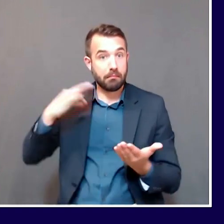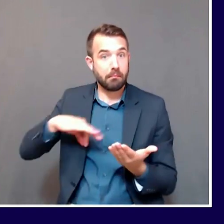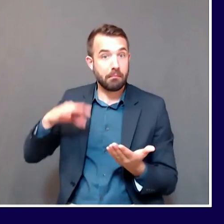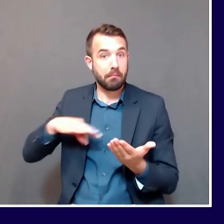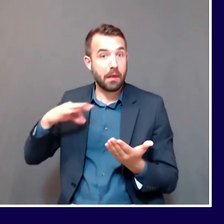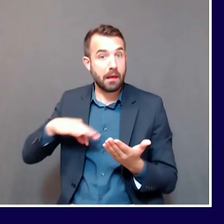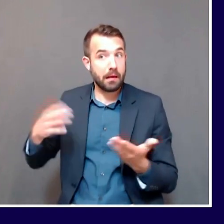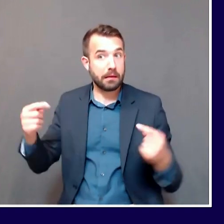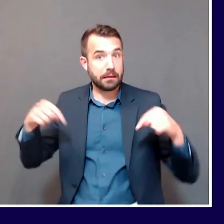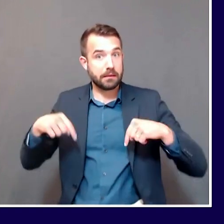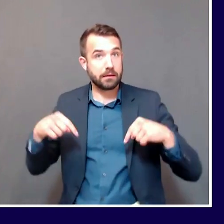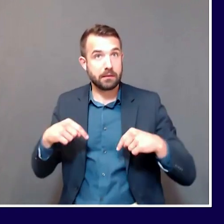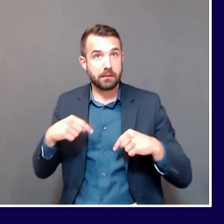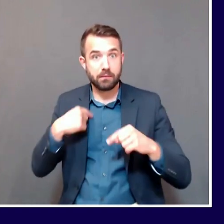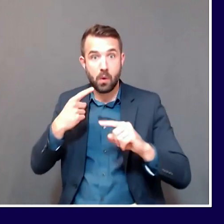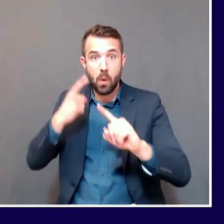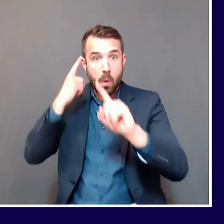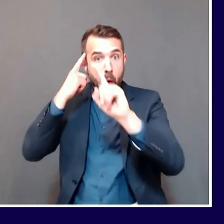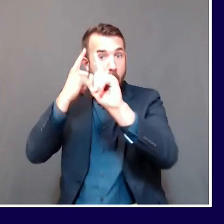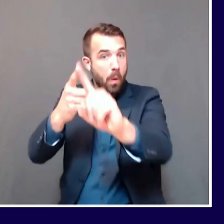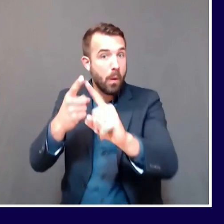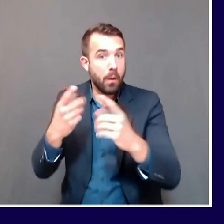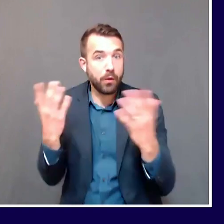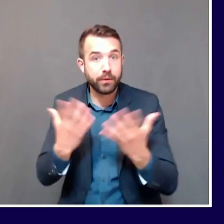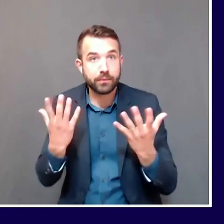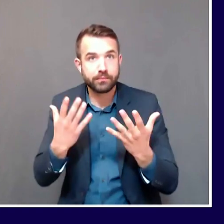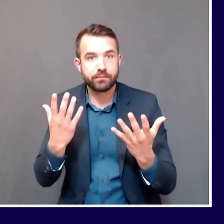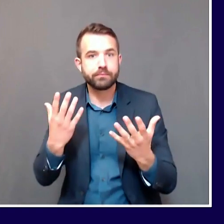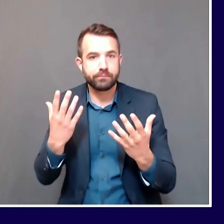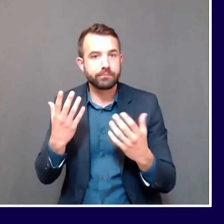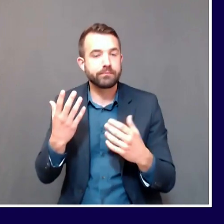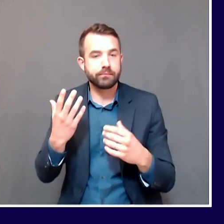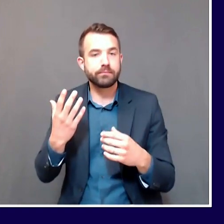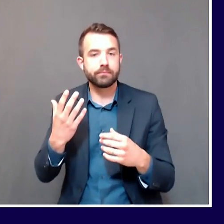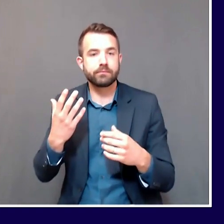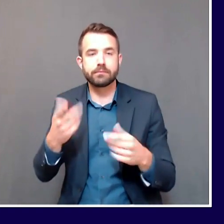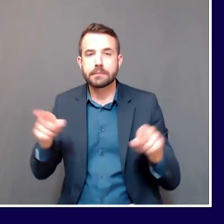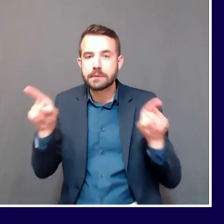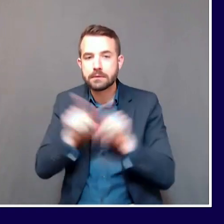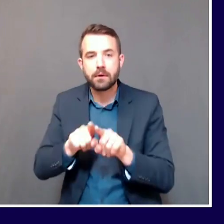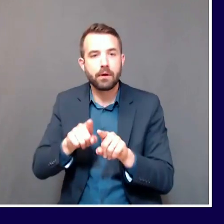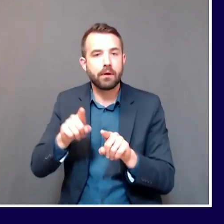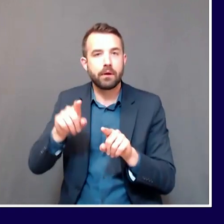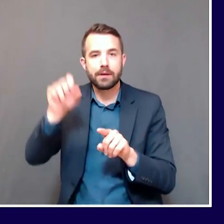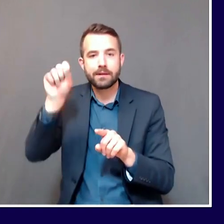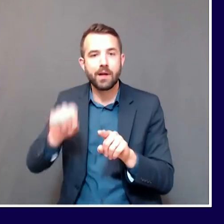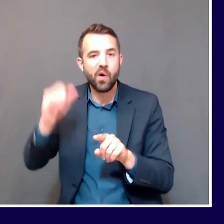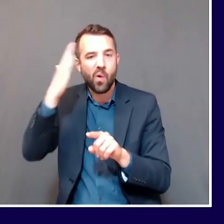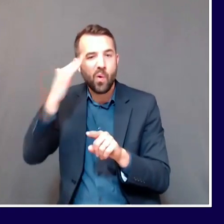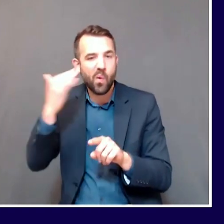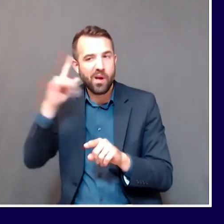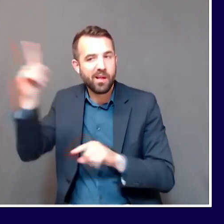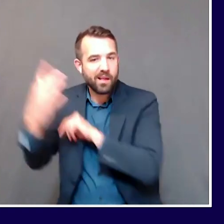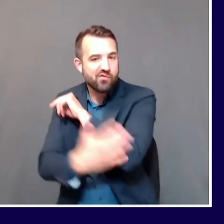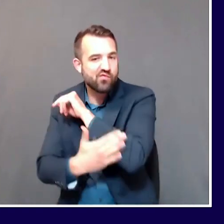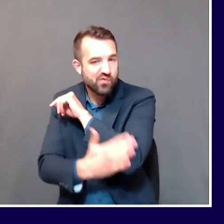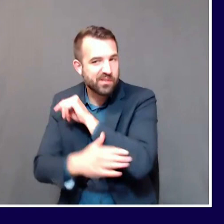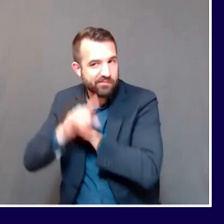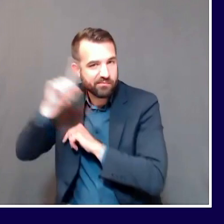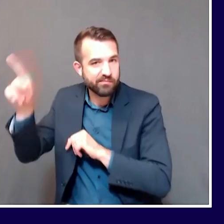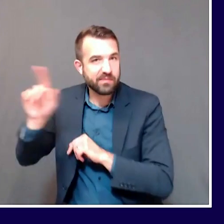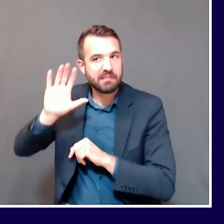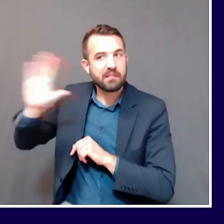one of the goals that we've had, which is to mimic what South Korea achieved, which was an overall positivity rate